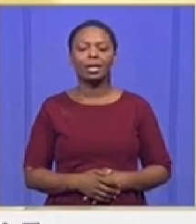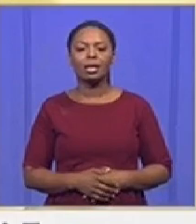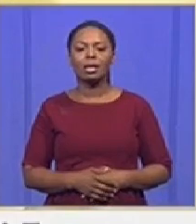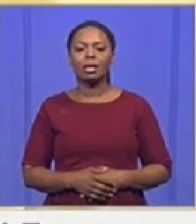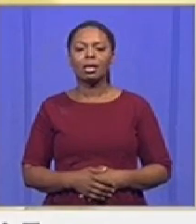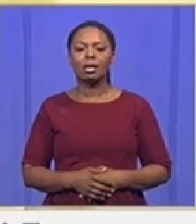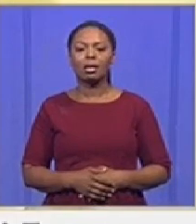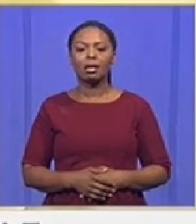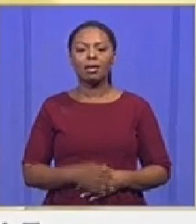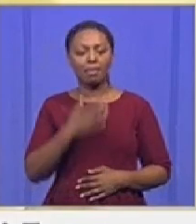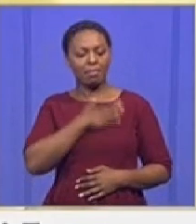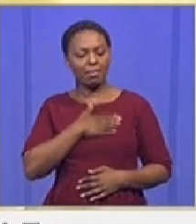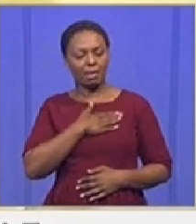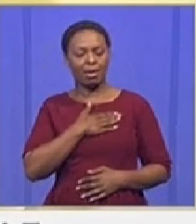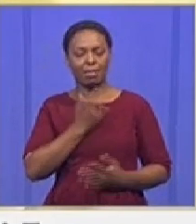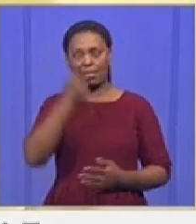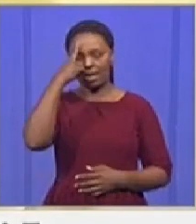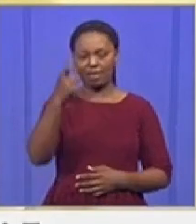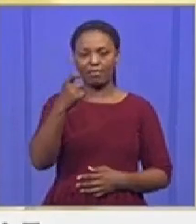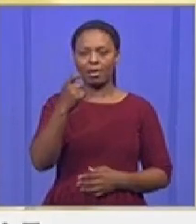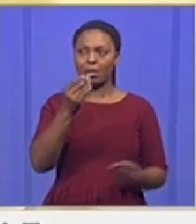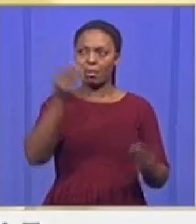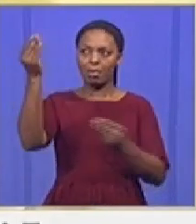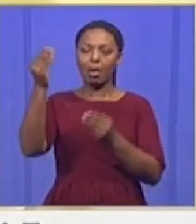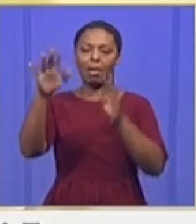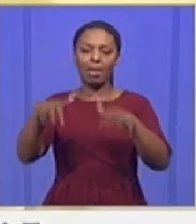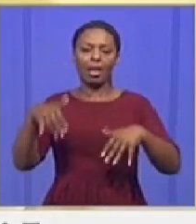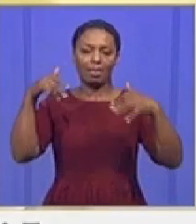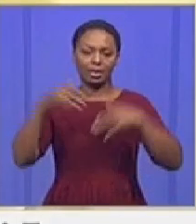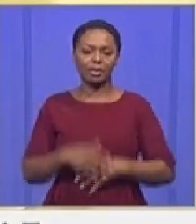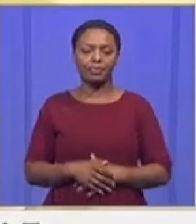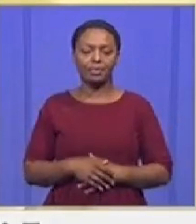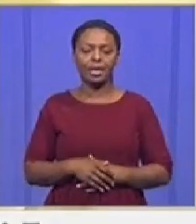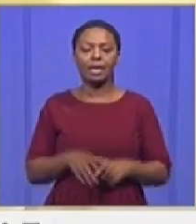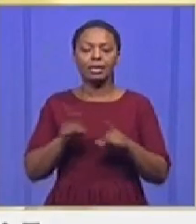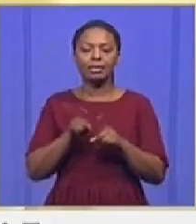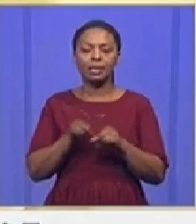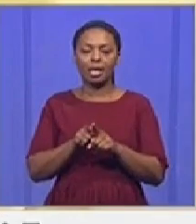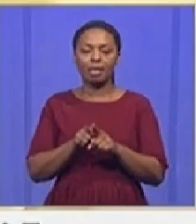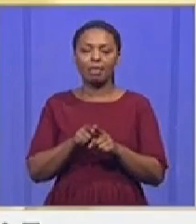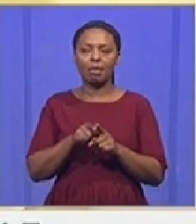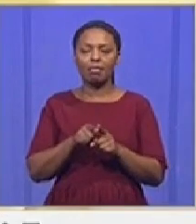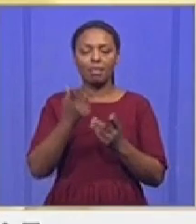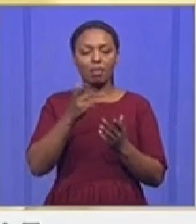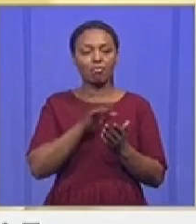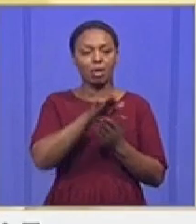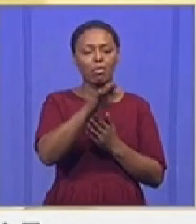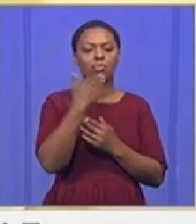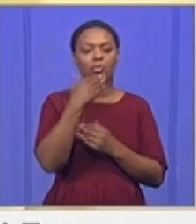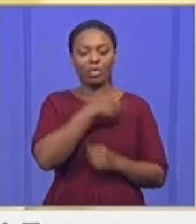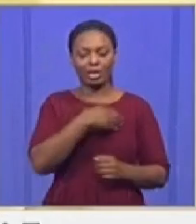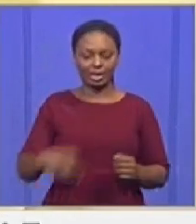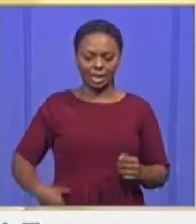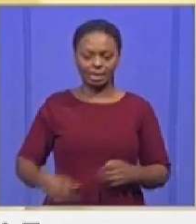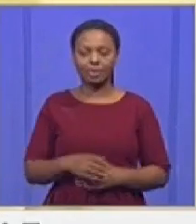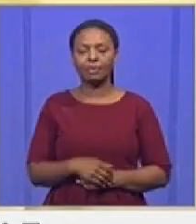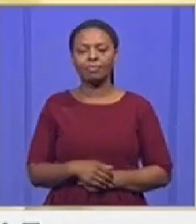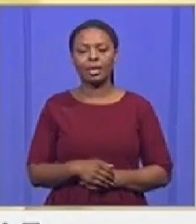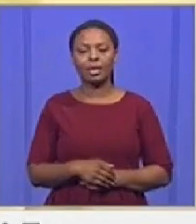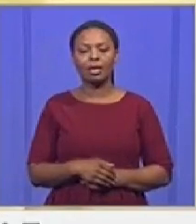we believe were sent to Parliament, and those objections were also sent to the president with